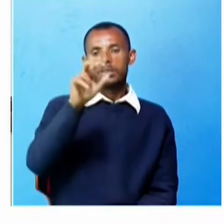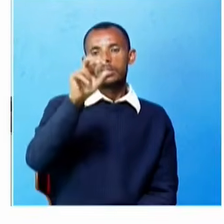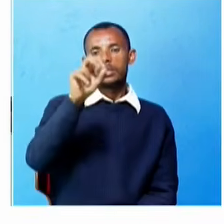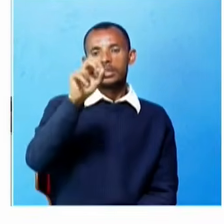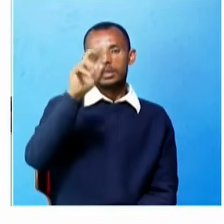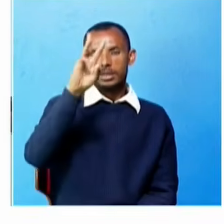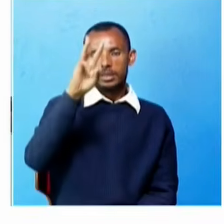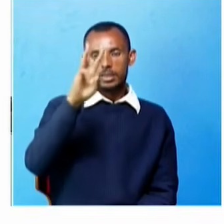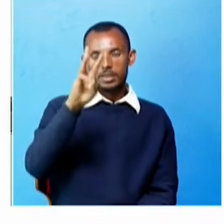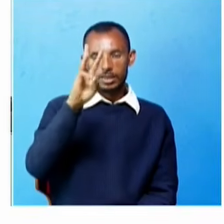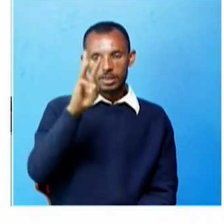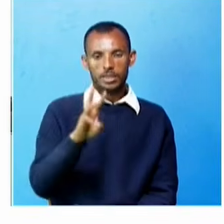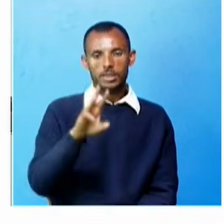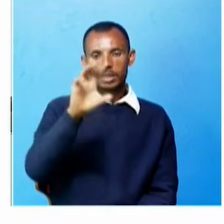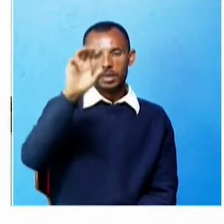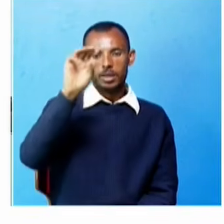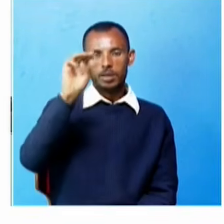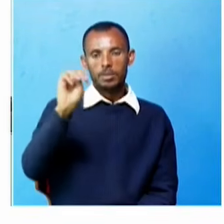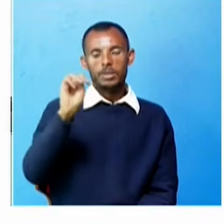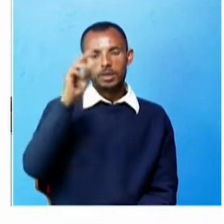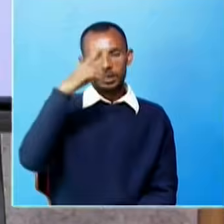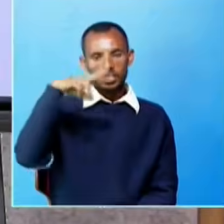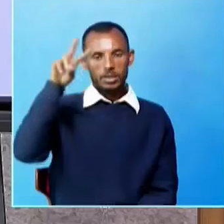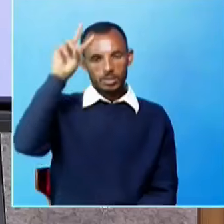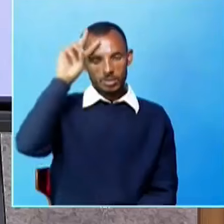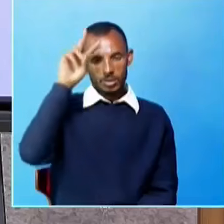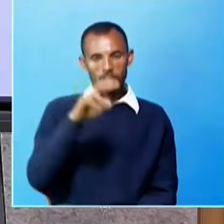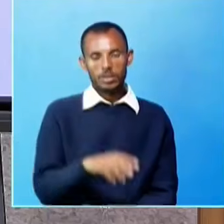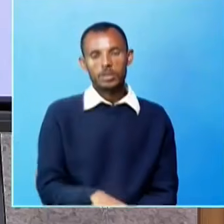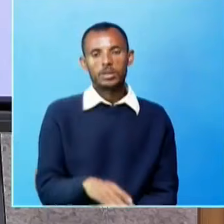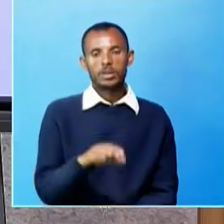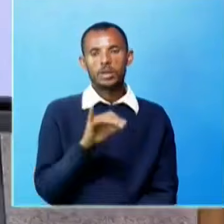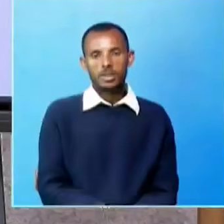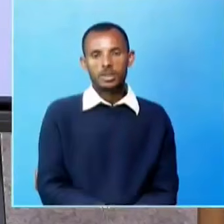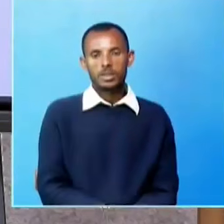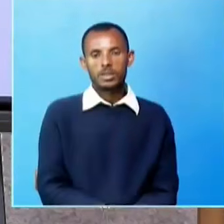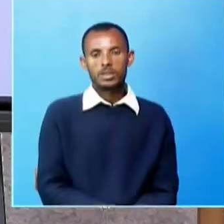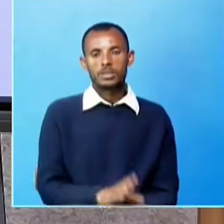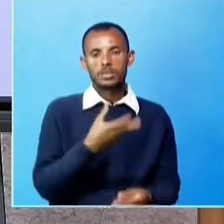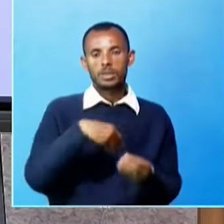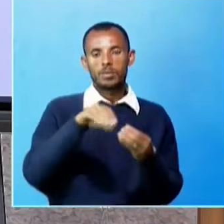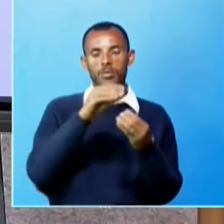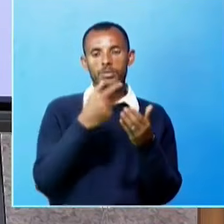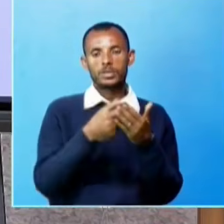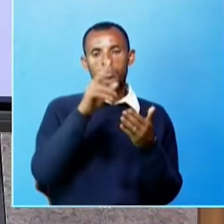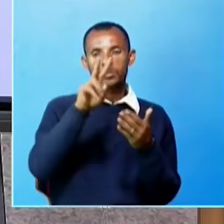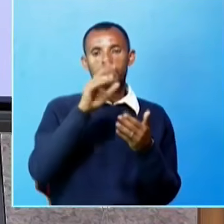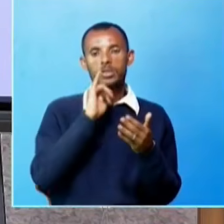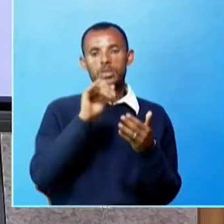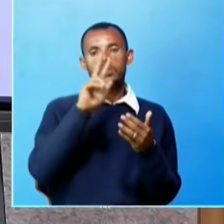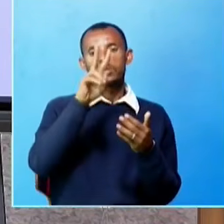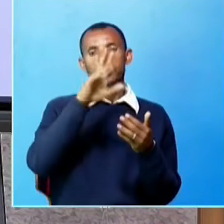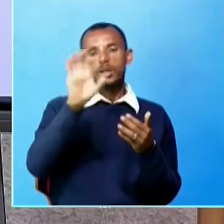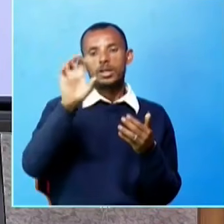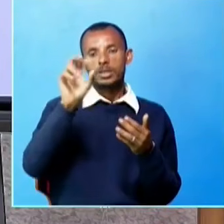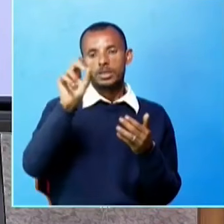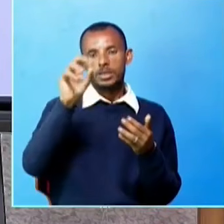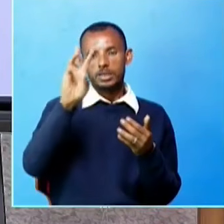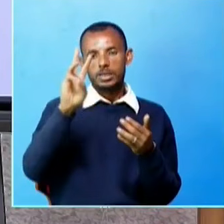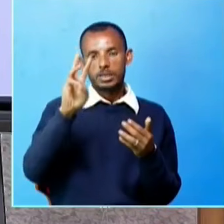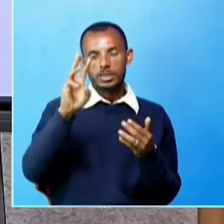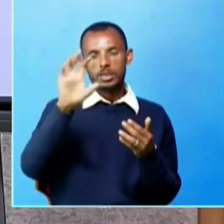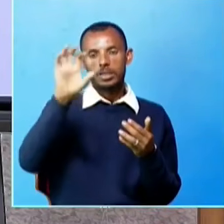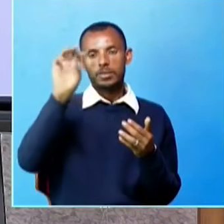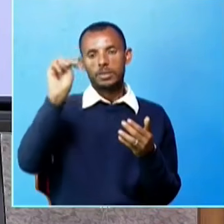236 centimeter square. I think the sum of these two is 236